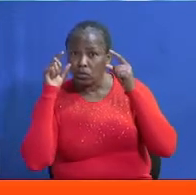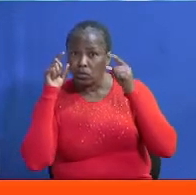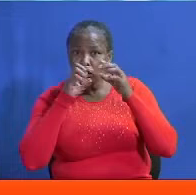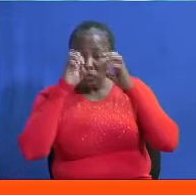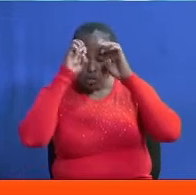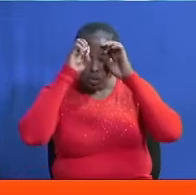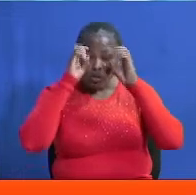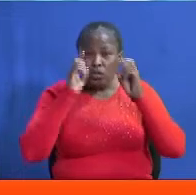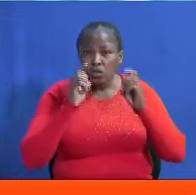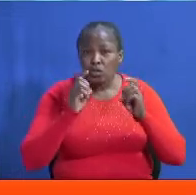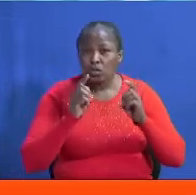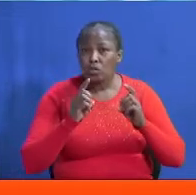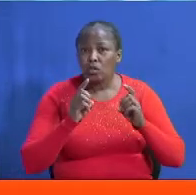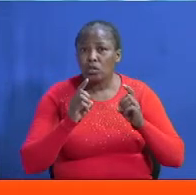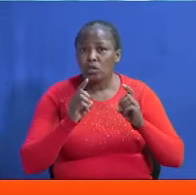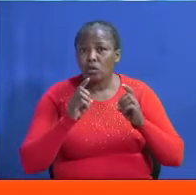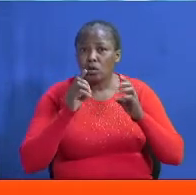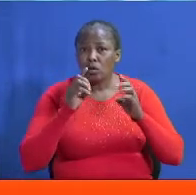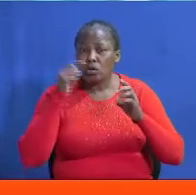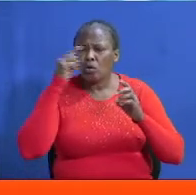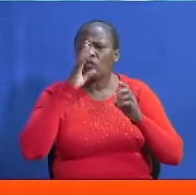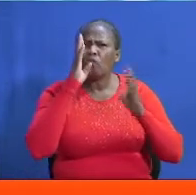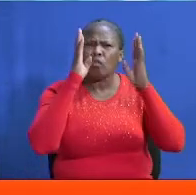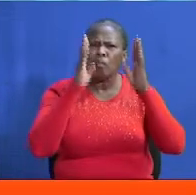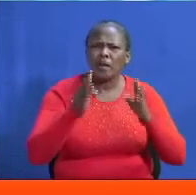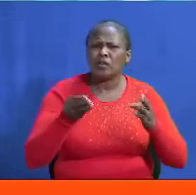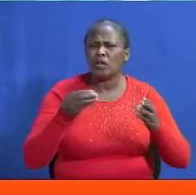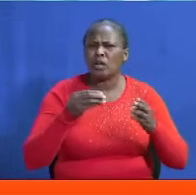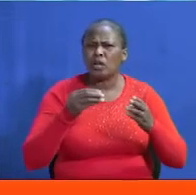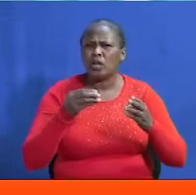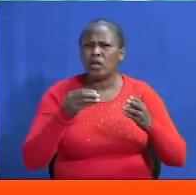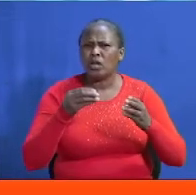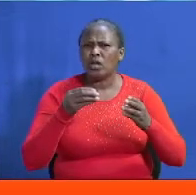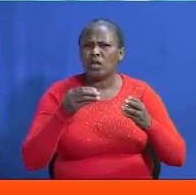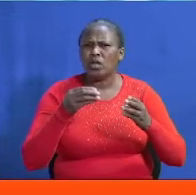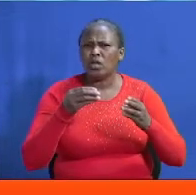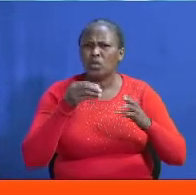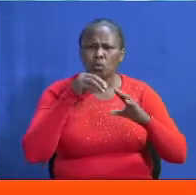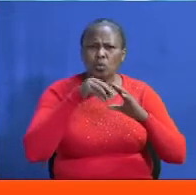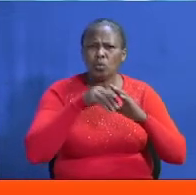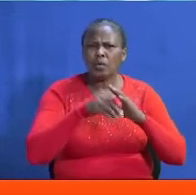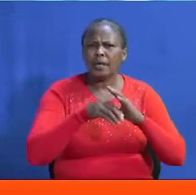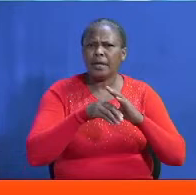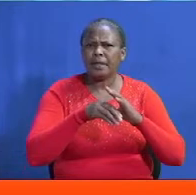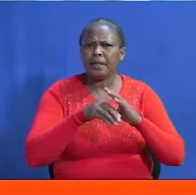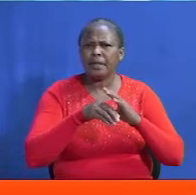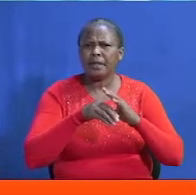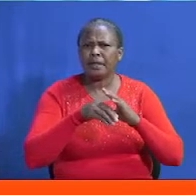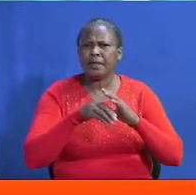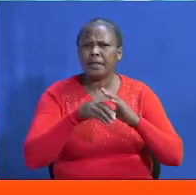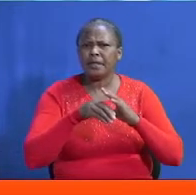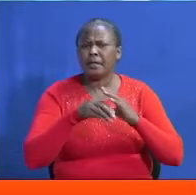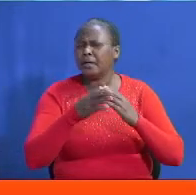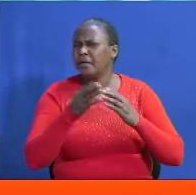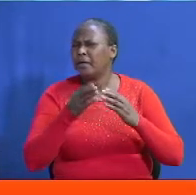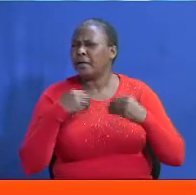right. For an individual to access the blockchain. Mm-hmm. So that, and then we need to verify this ID. So it will cost around